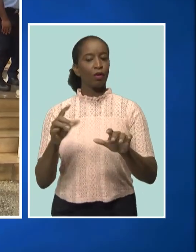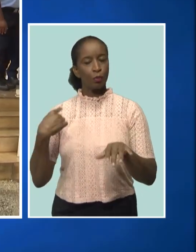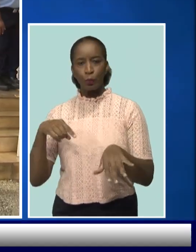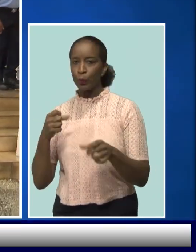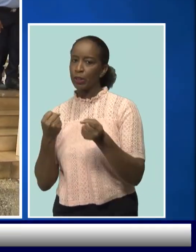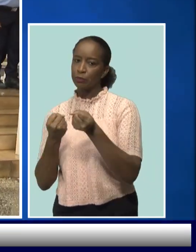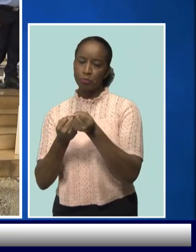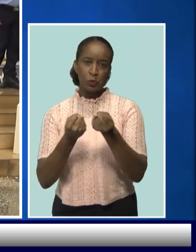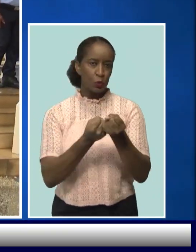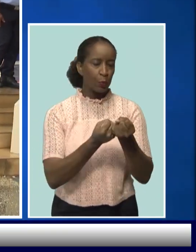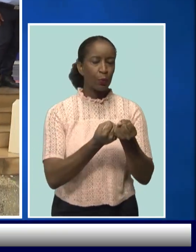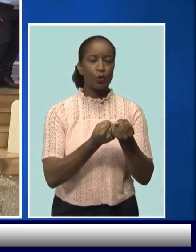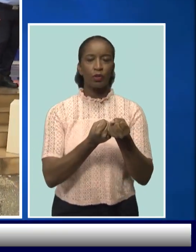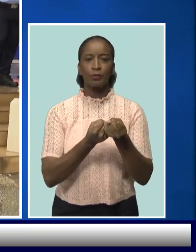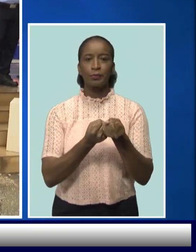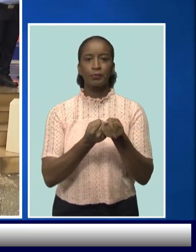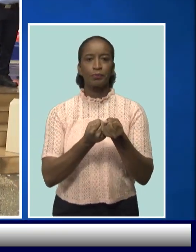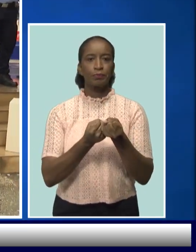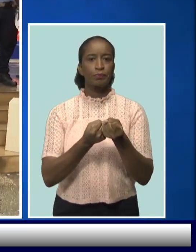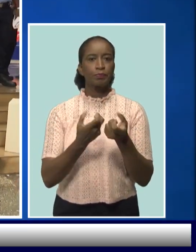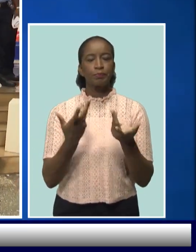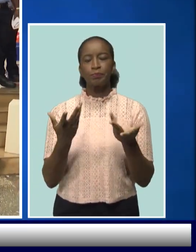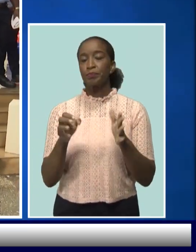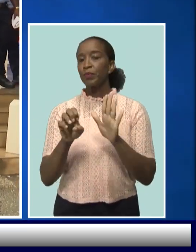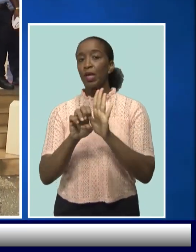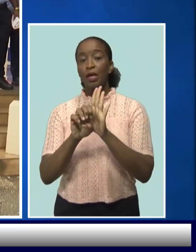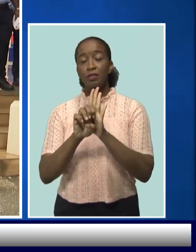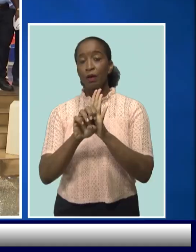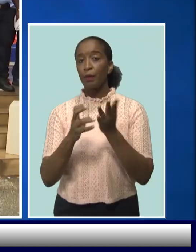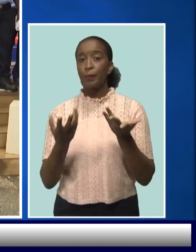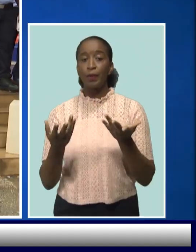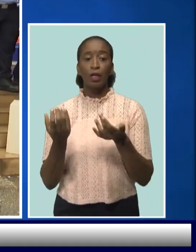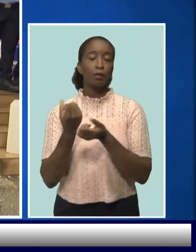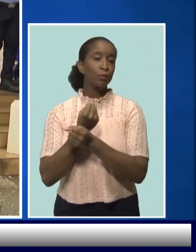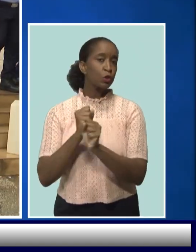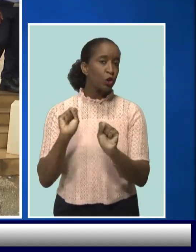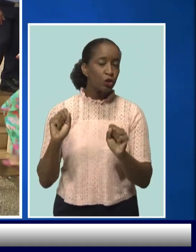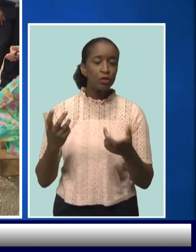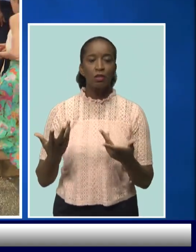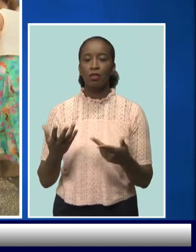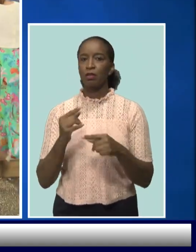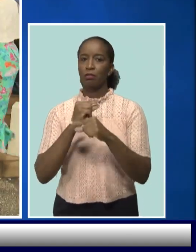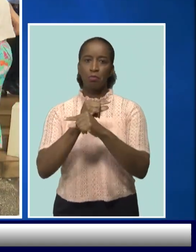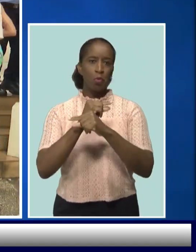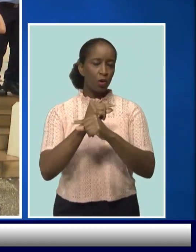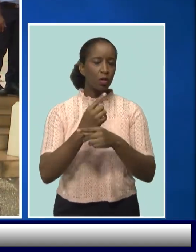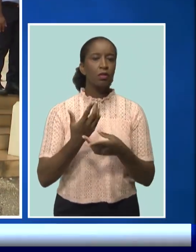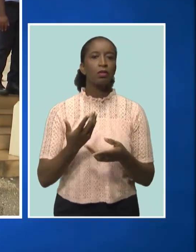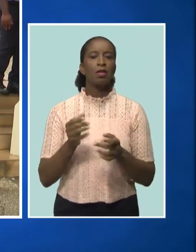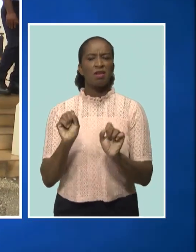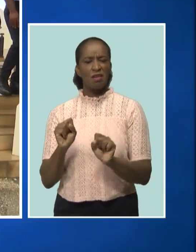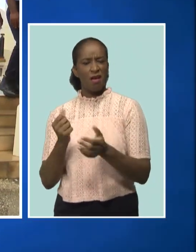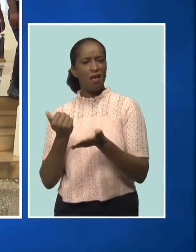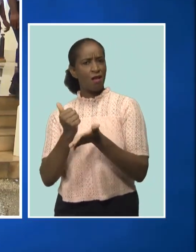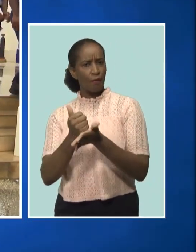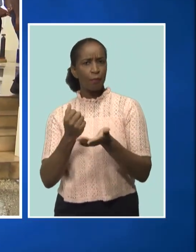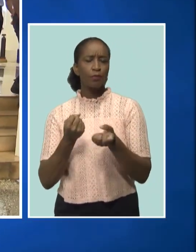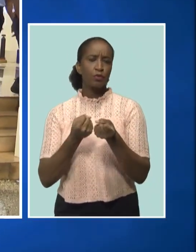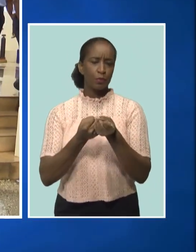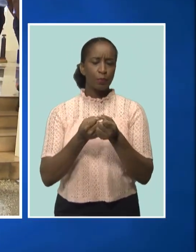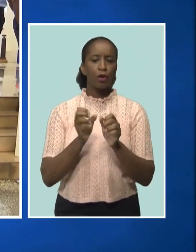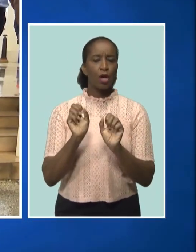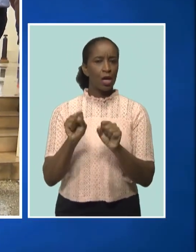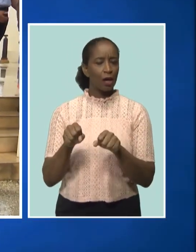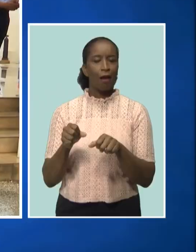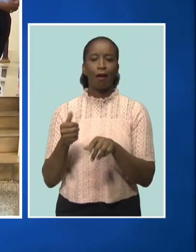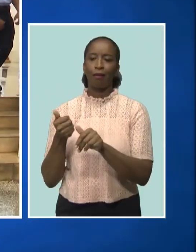ensure all of the the support teams for security and the marshals and all that, so that we ensure the quality of